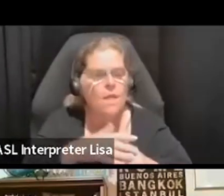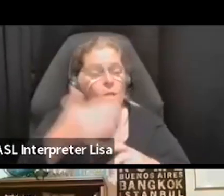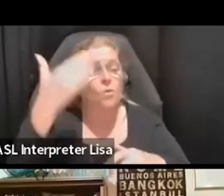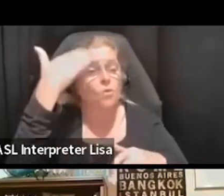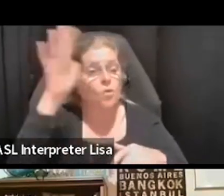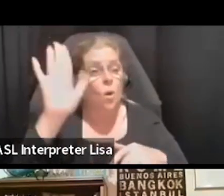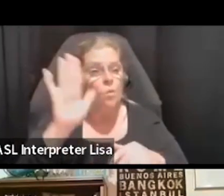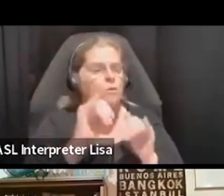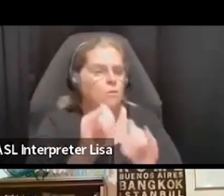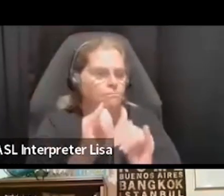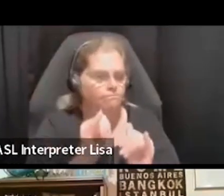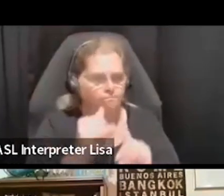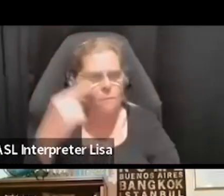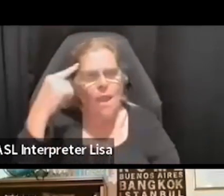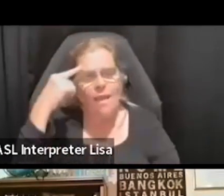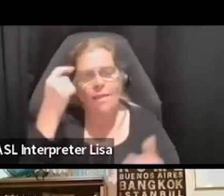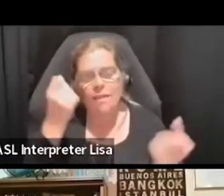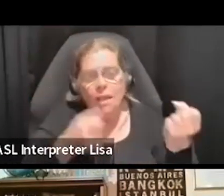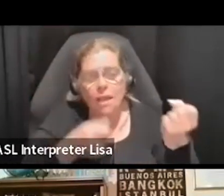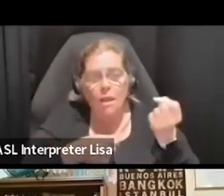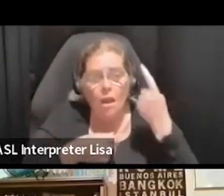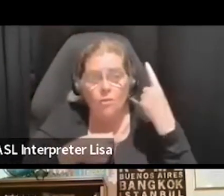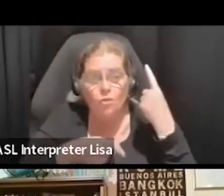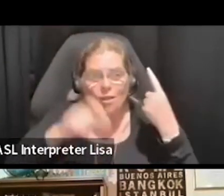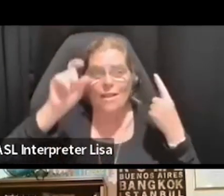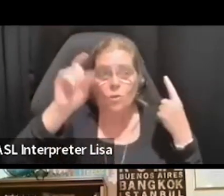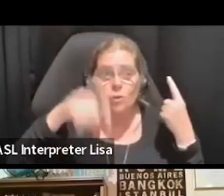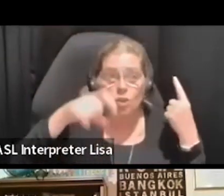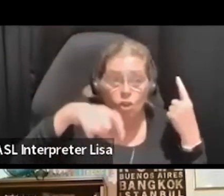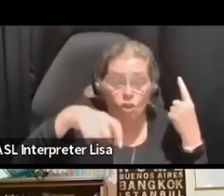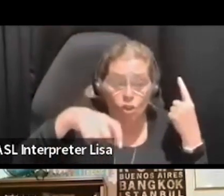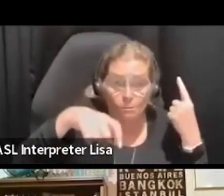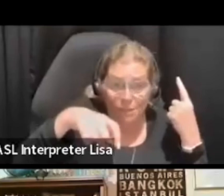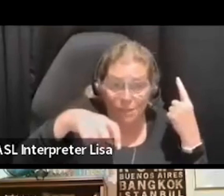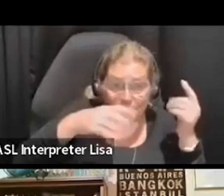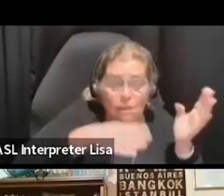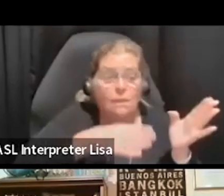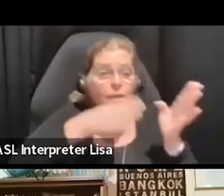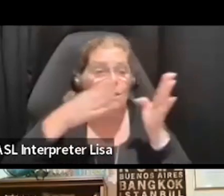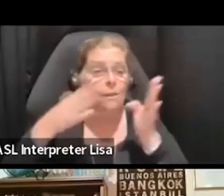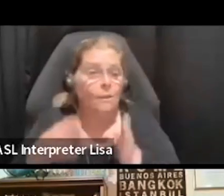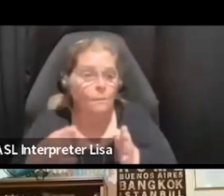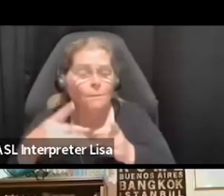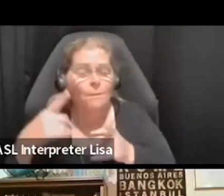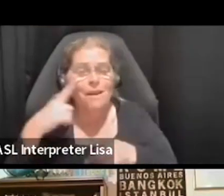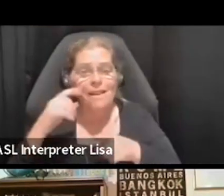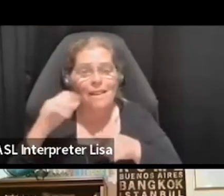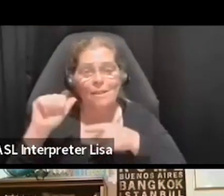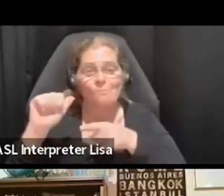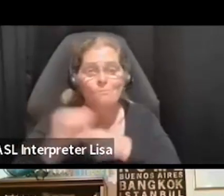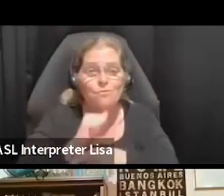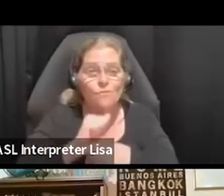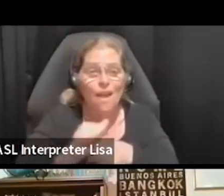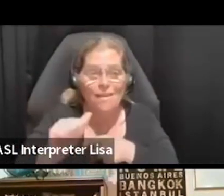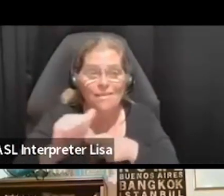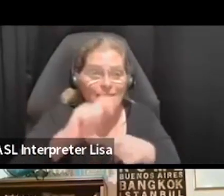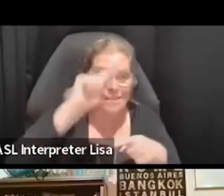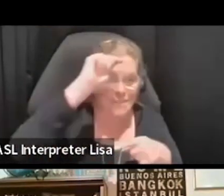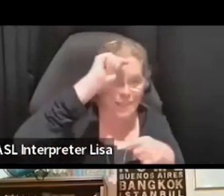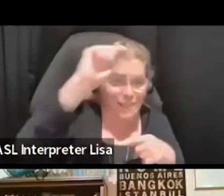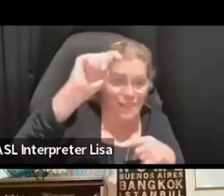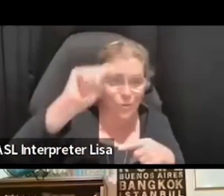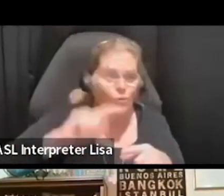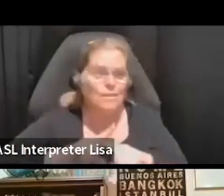they understand that's what it should be. But then I think practice is always different from theory. And depending